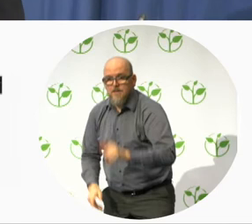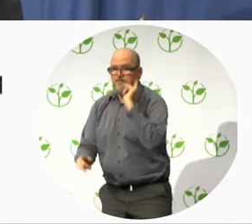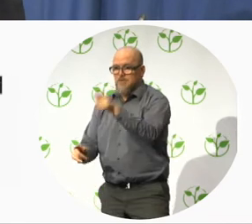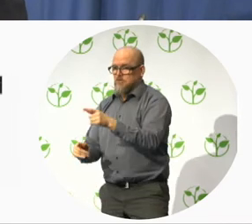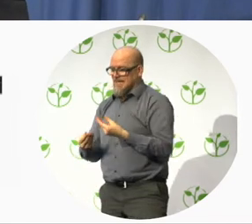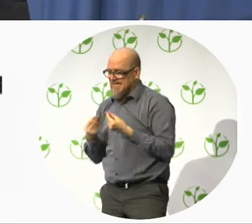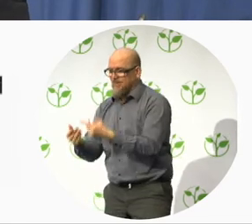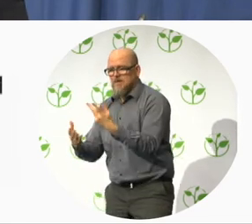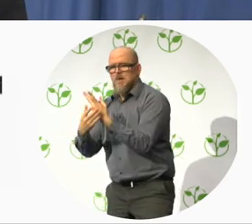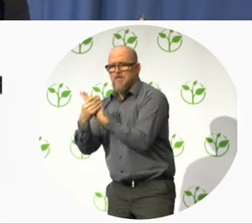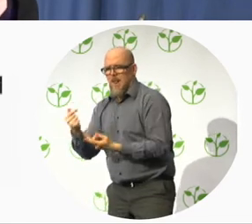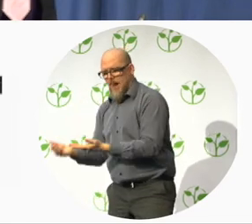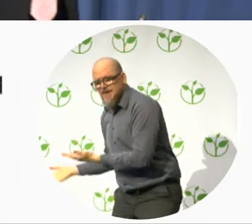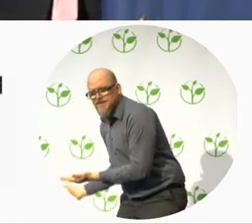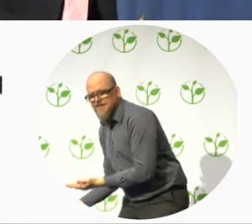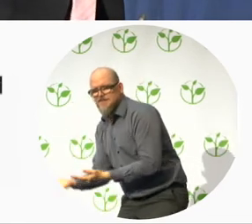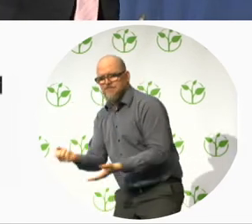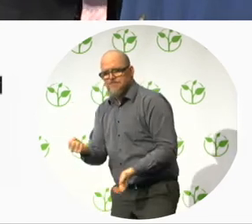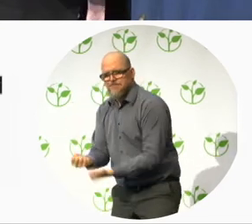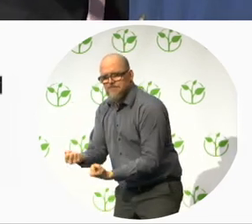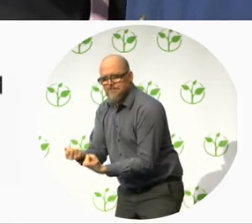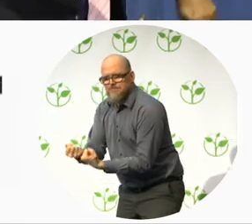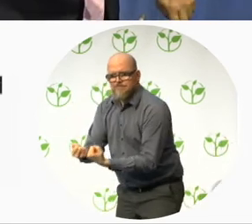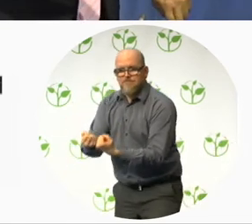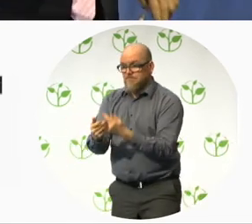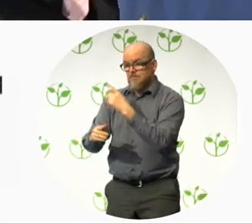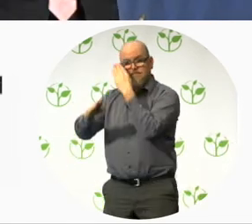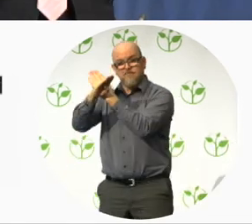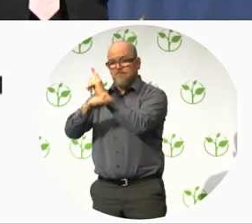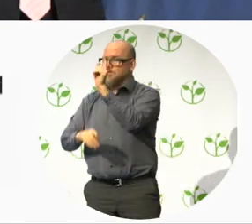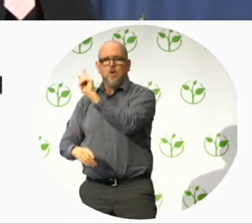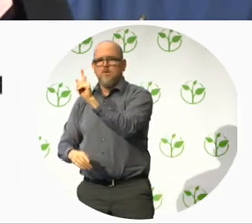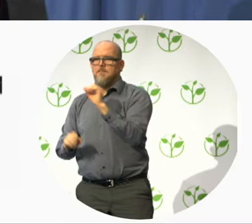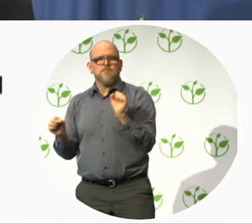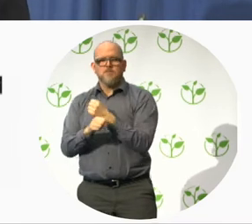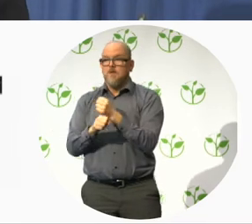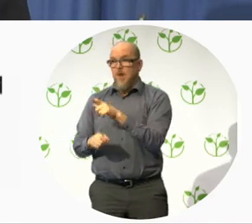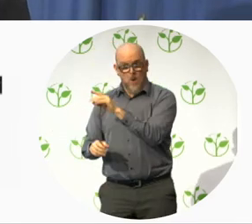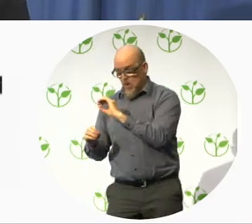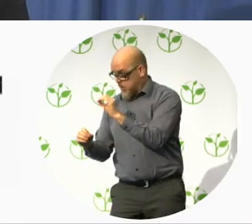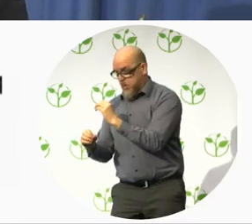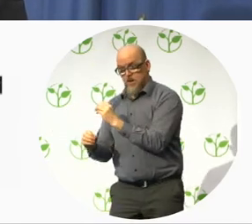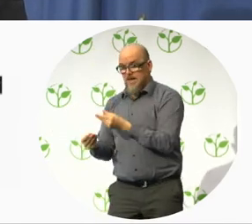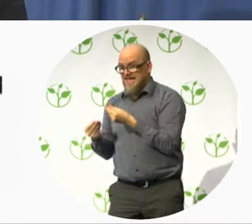the bilingual education in sign language and the oral languages of the countries.